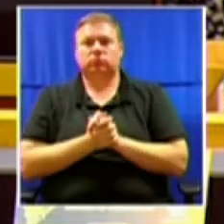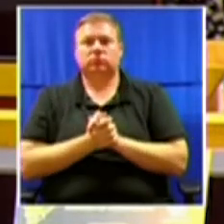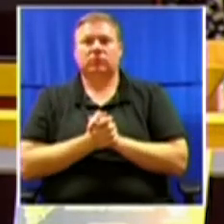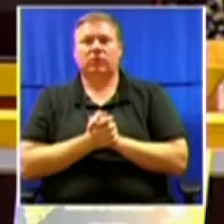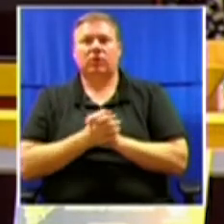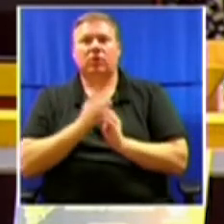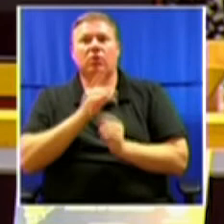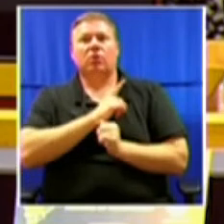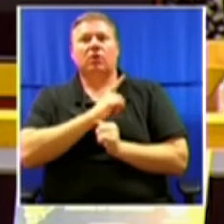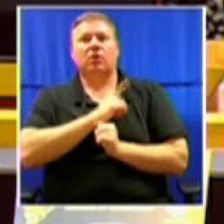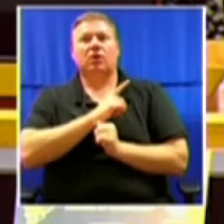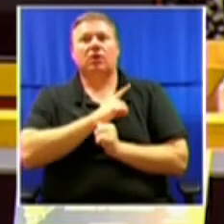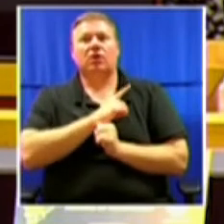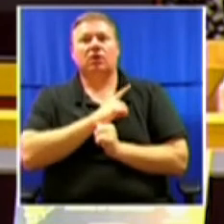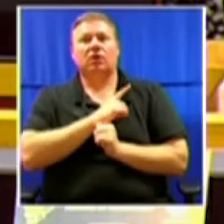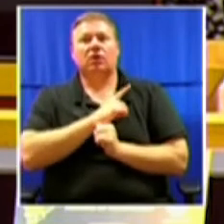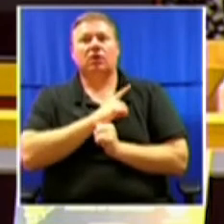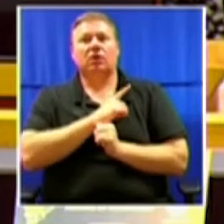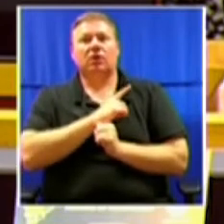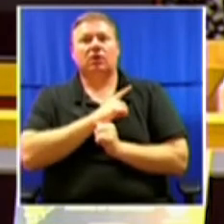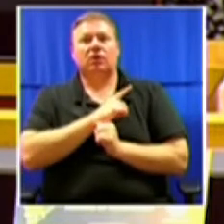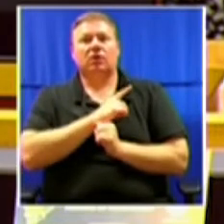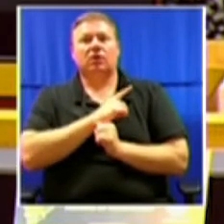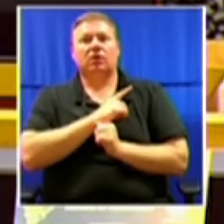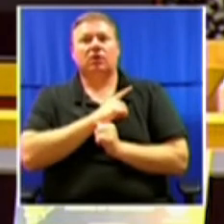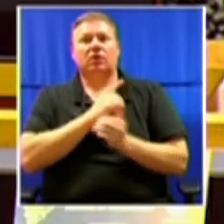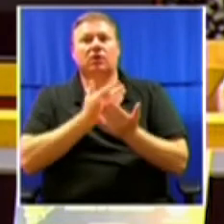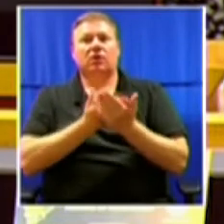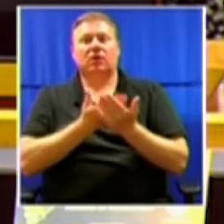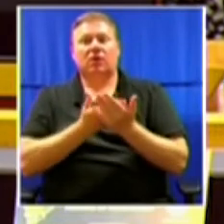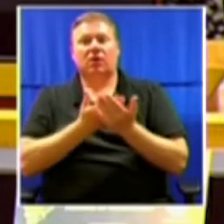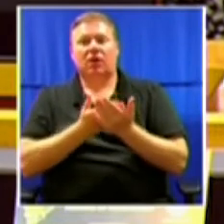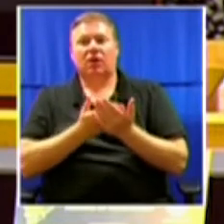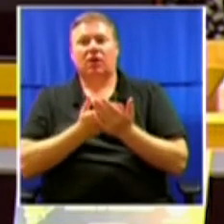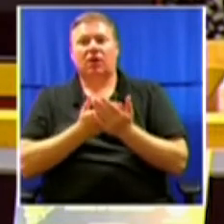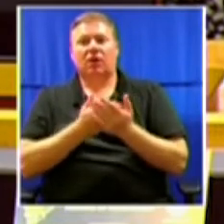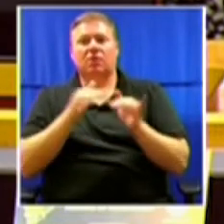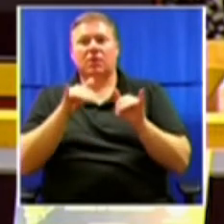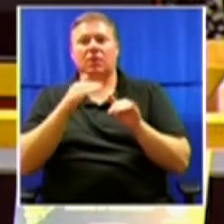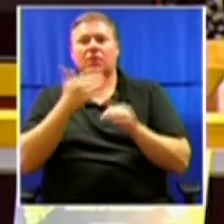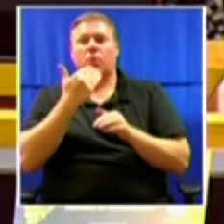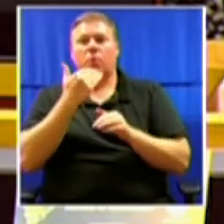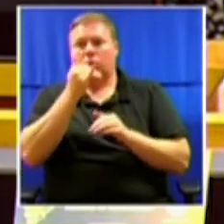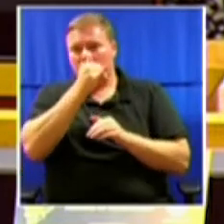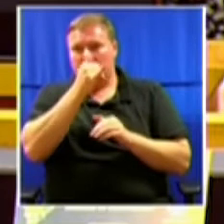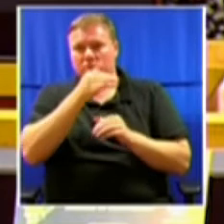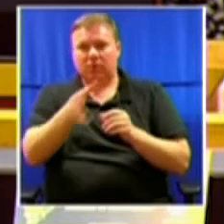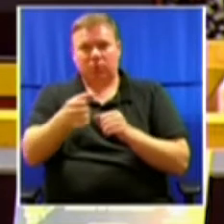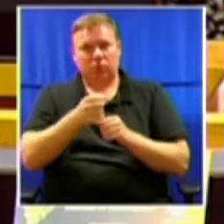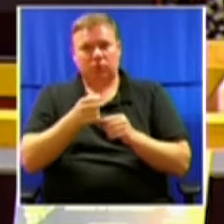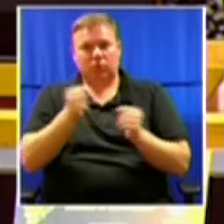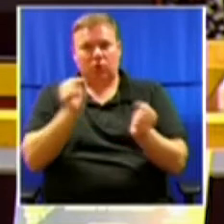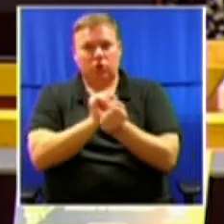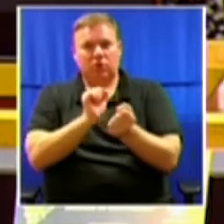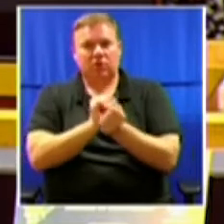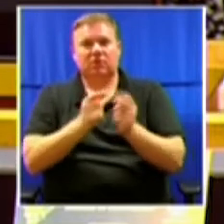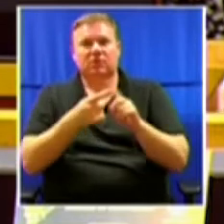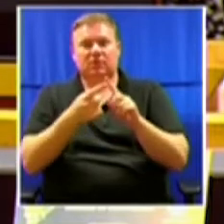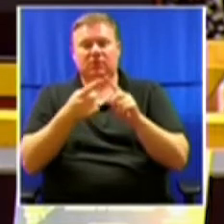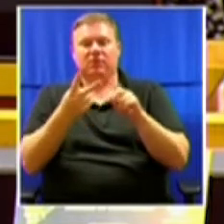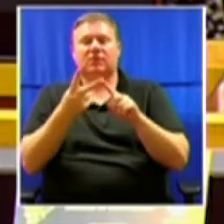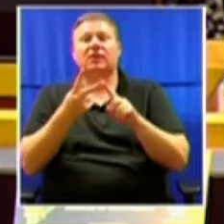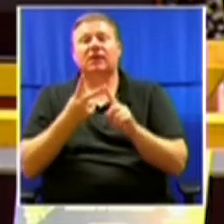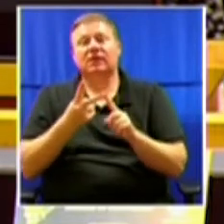able to bring the alleged perpetrators to book. But secondly, we have a concurrent and equally